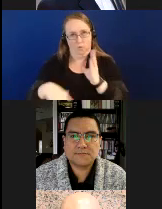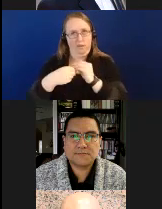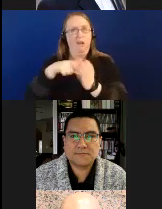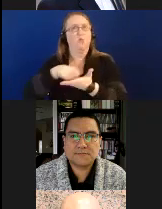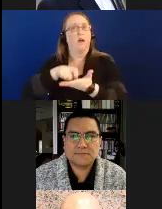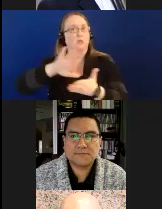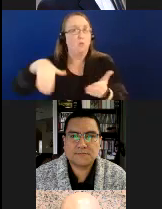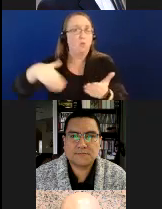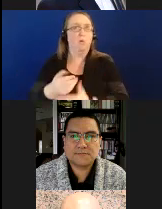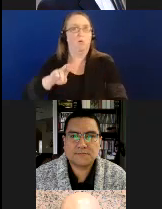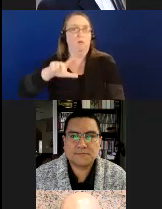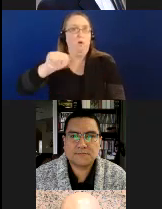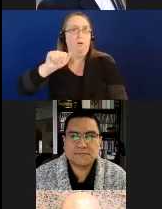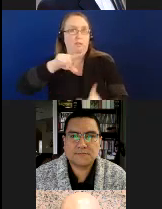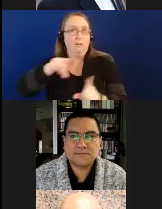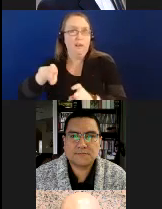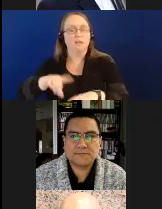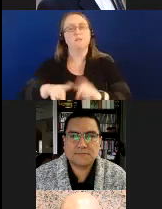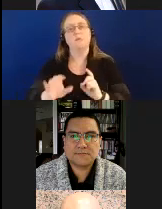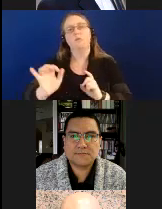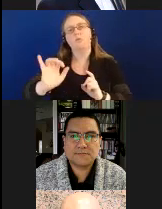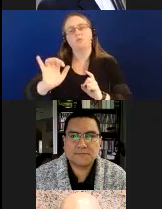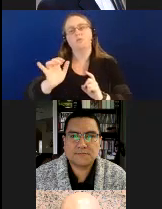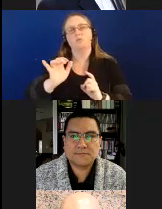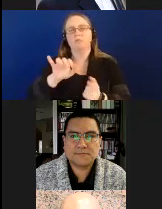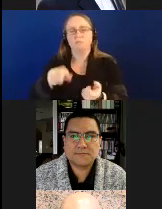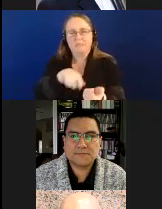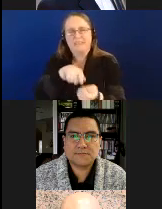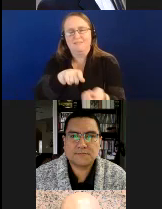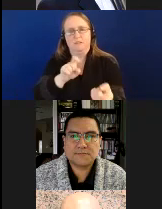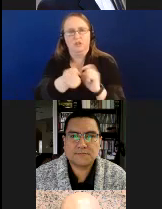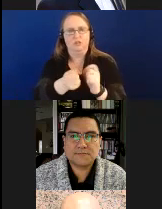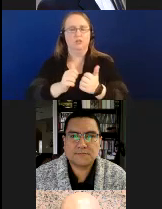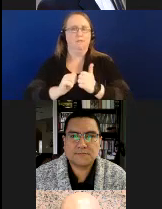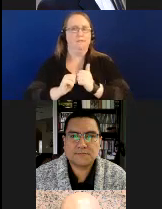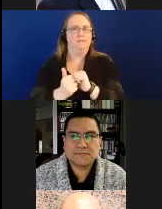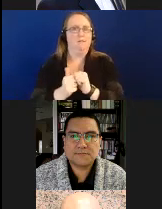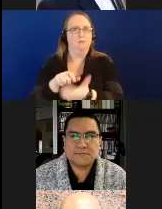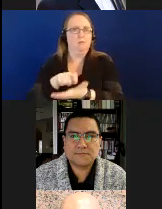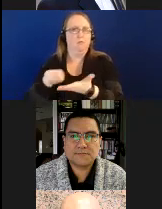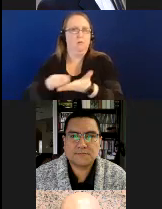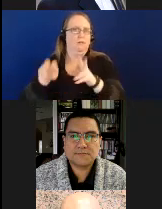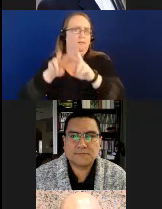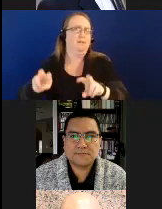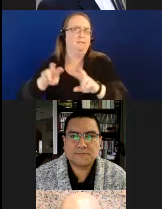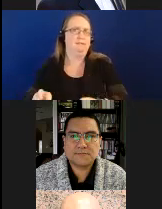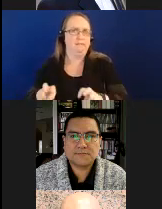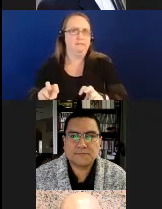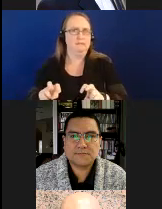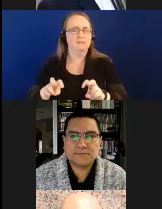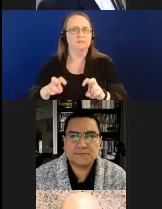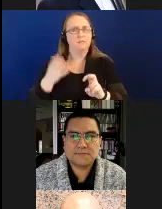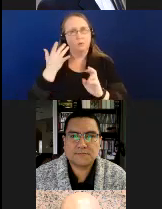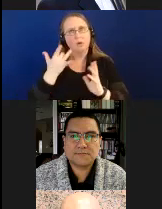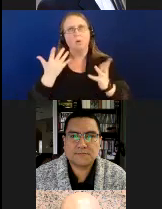tests, but we're specifically changing the way that our writing is assessed to be more like what